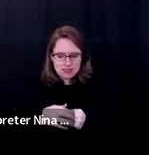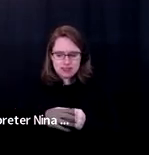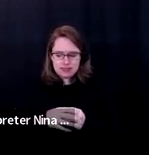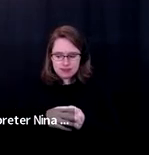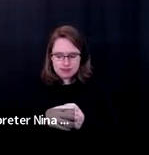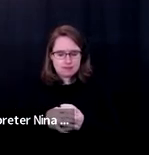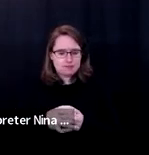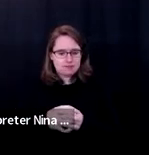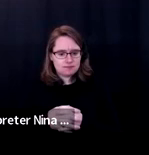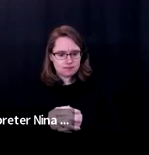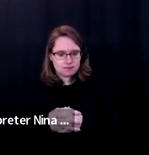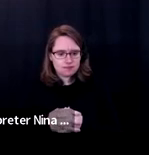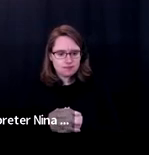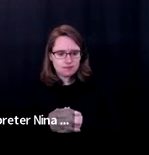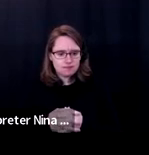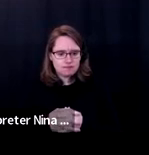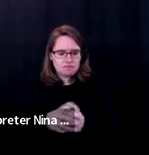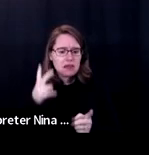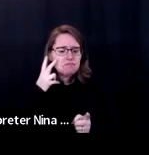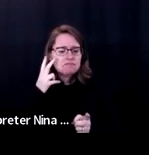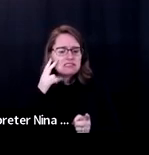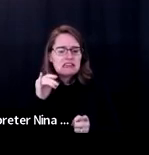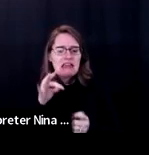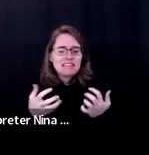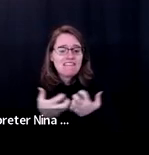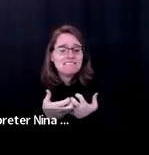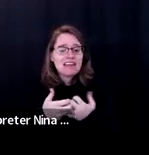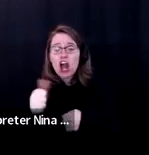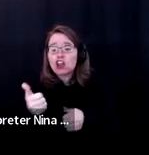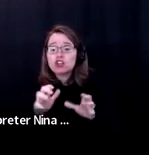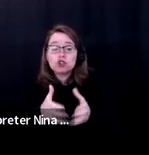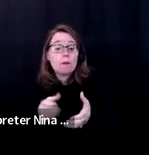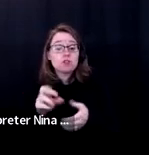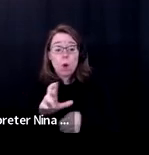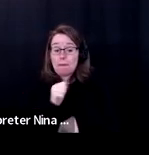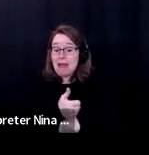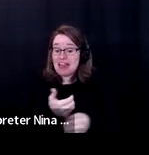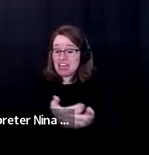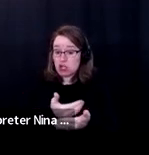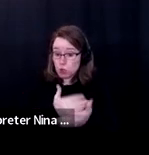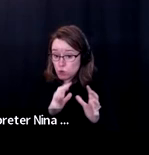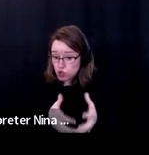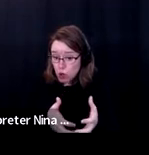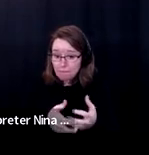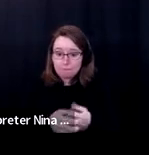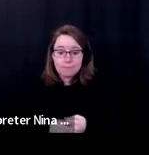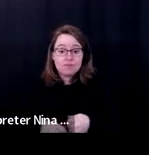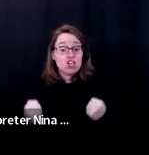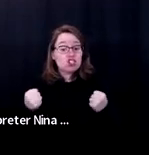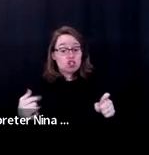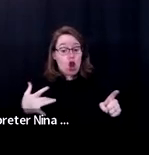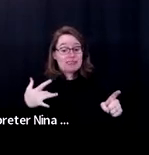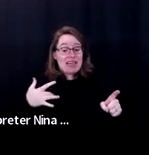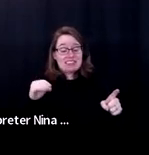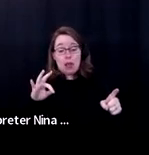I'll read some of them and let's see if they belong in any of these existing groups or if there's some new groups. We have a strong sense of Minnesota's